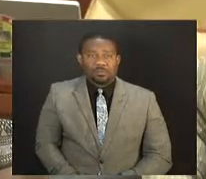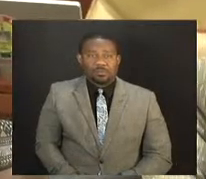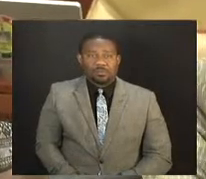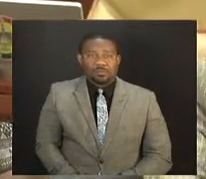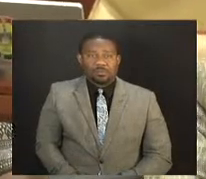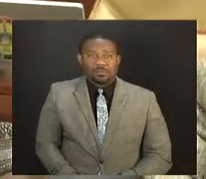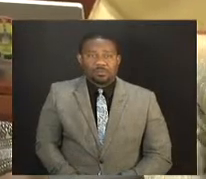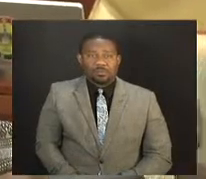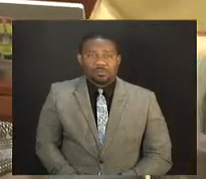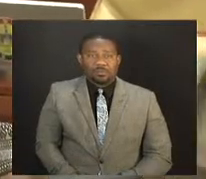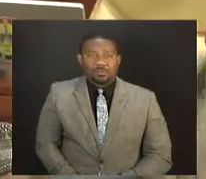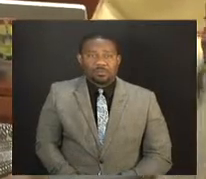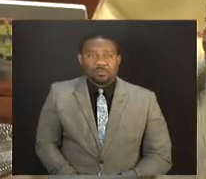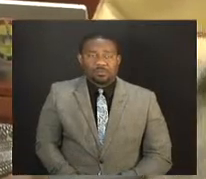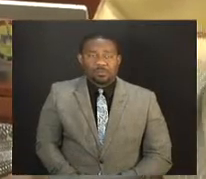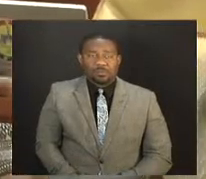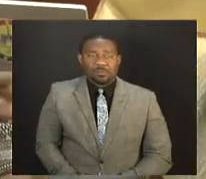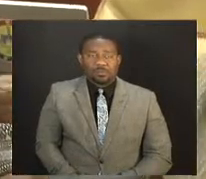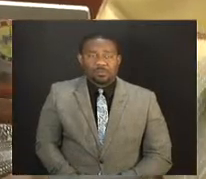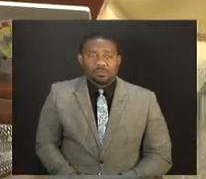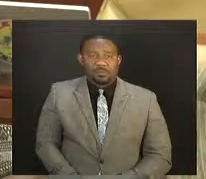thank you very much, Chairman.